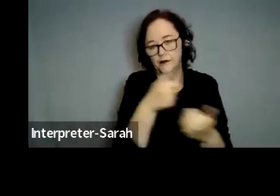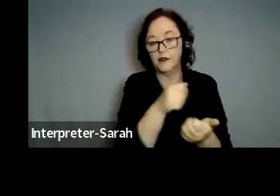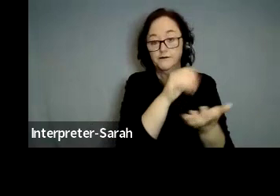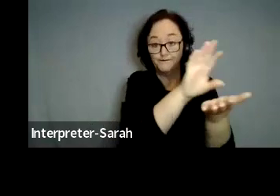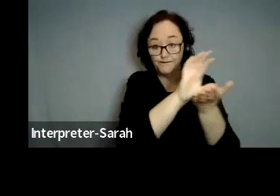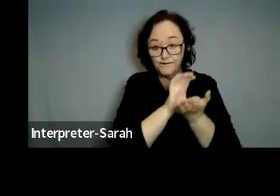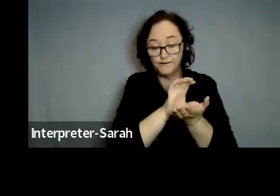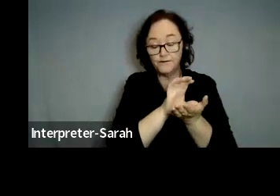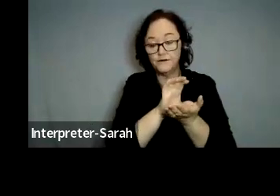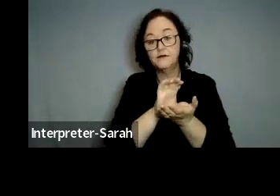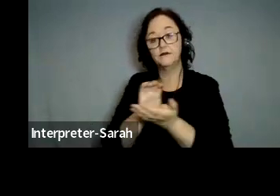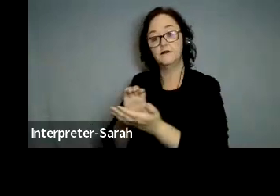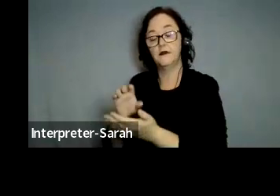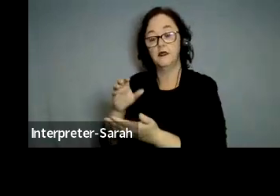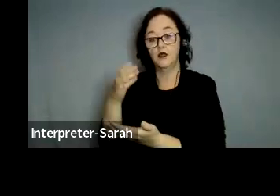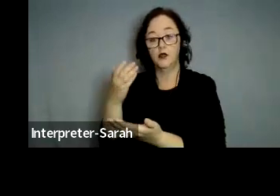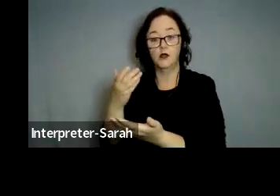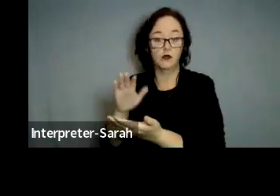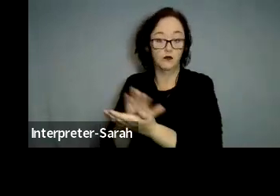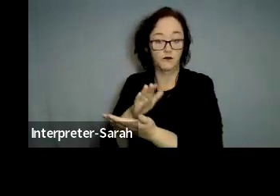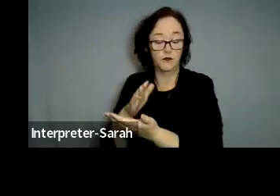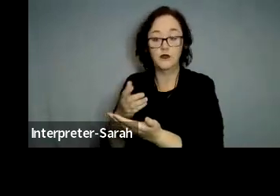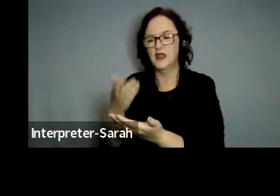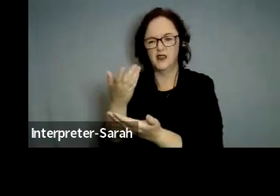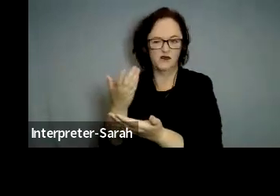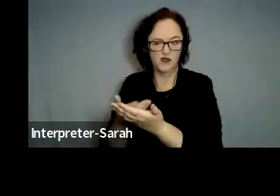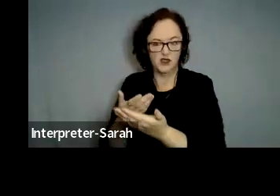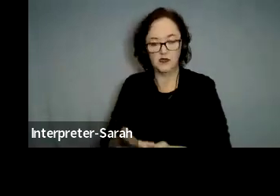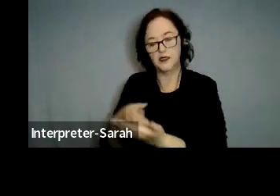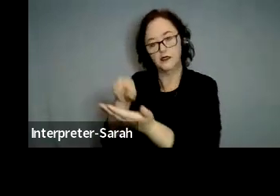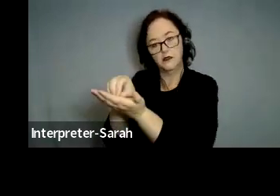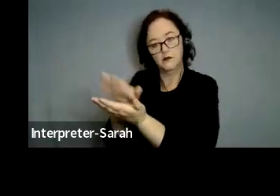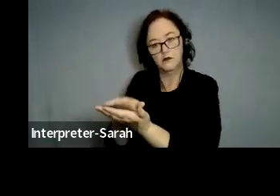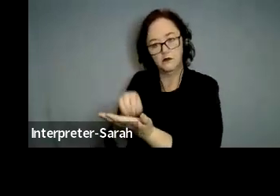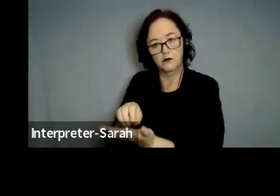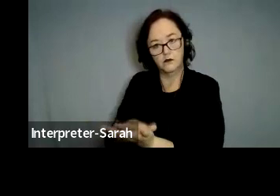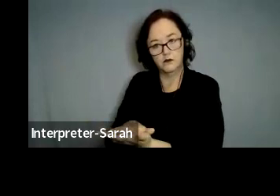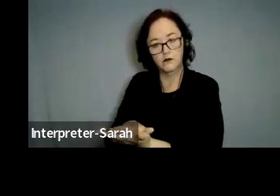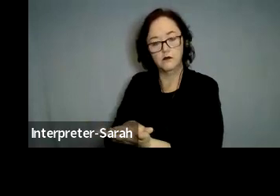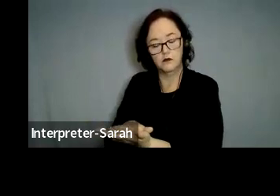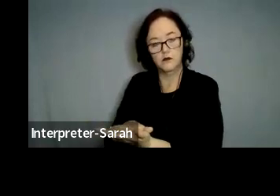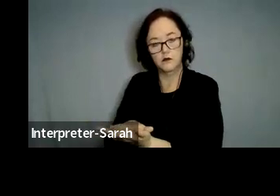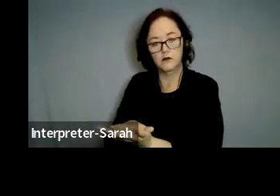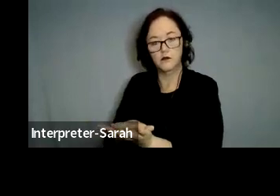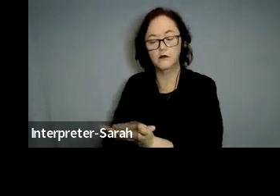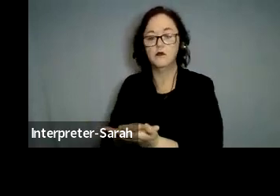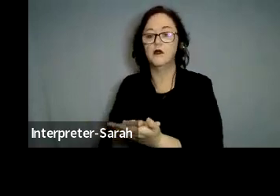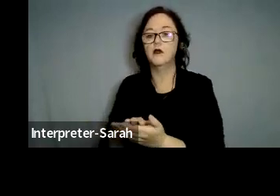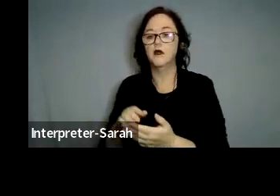logging receipts or logging that data in whatever way the organization needs them to, and making the deposit